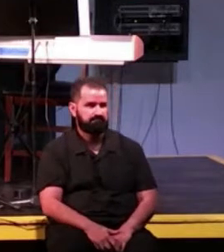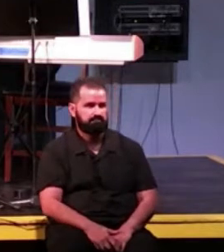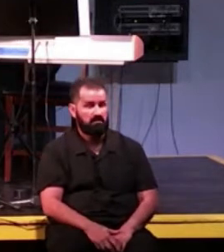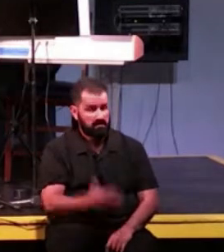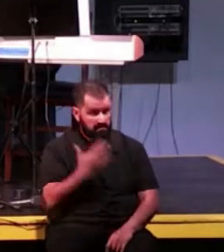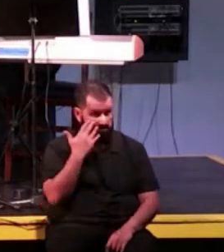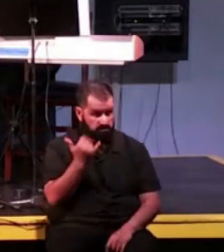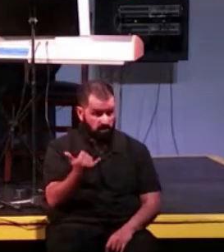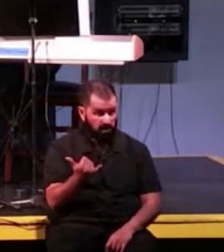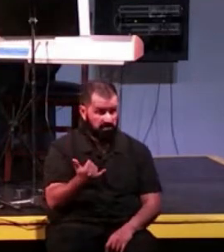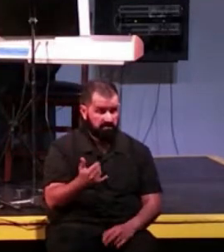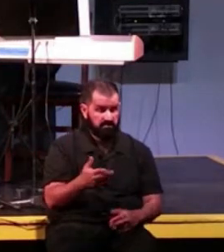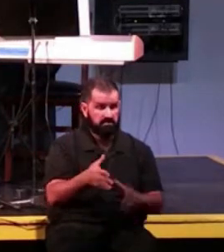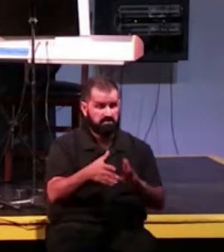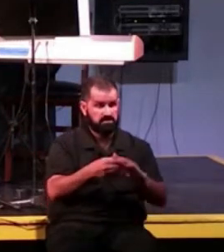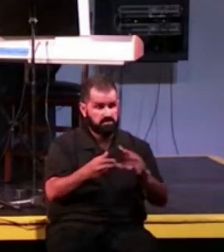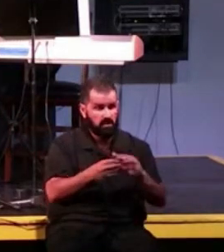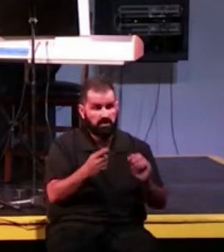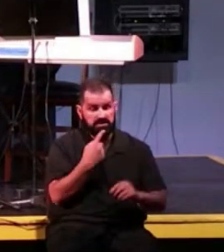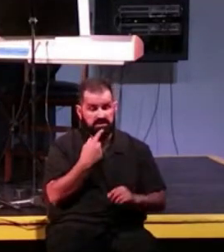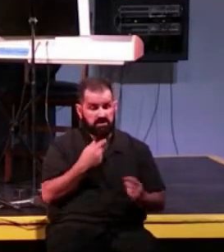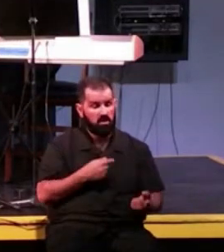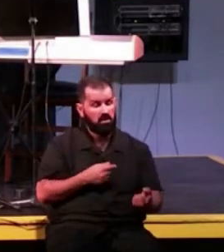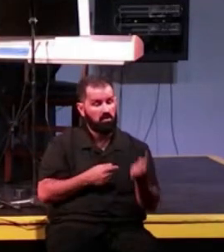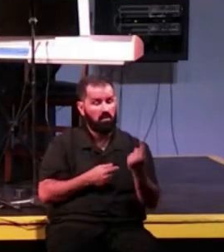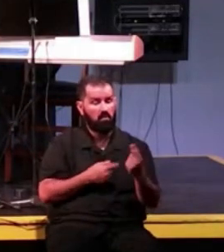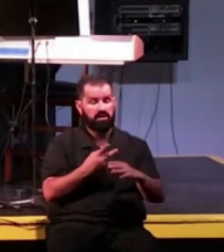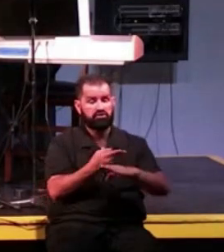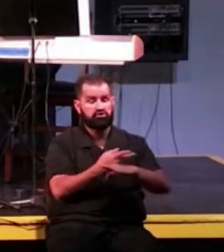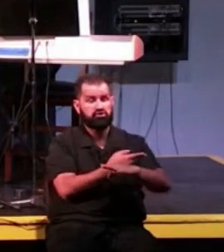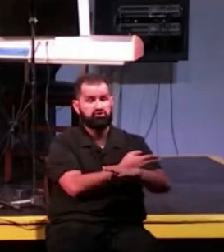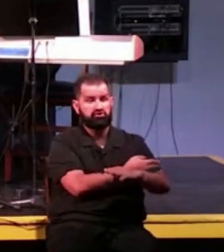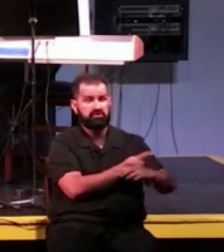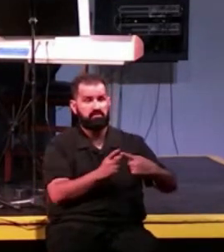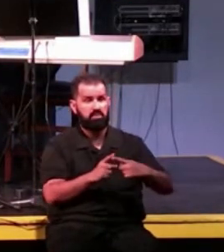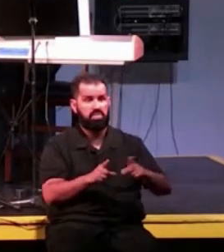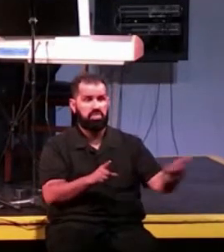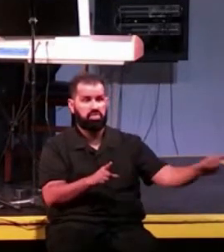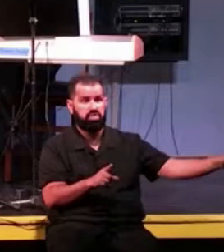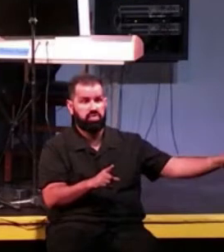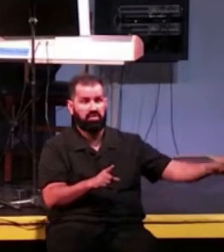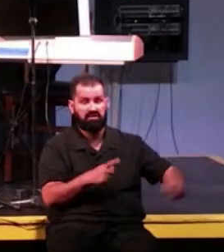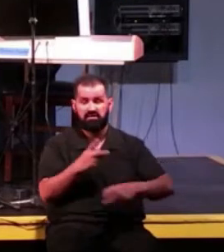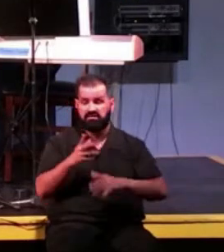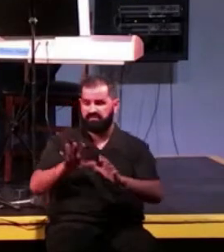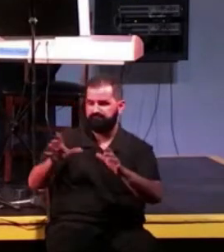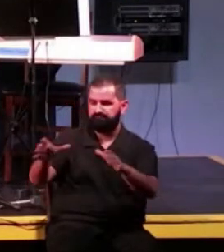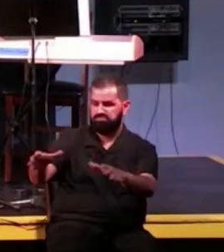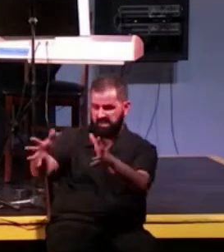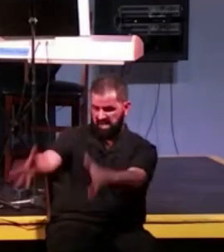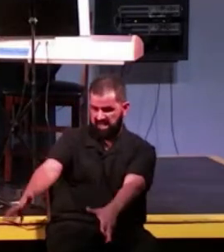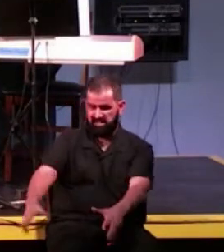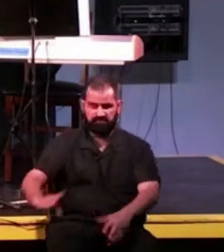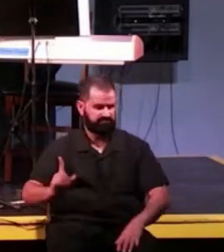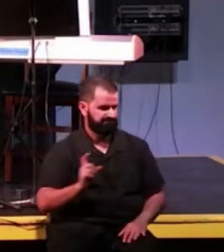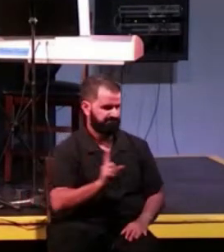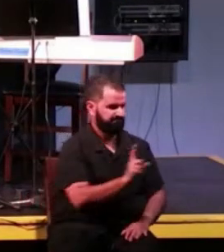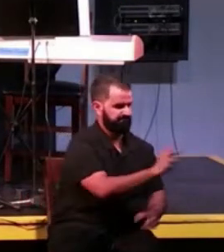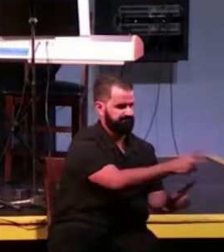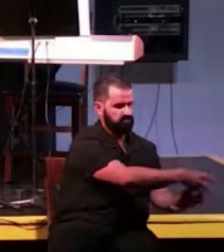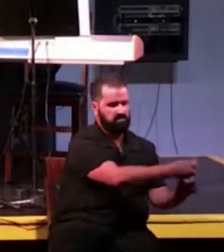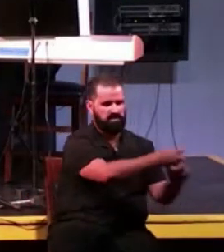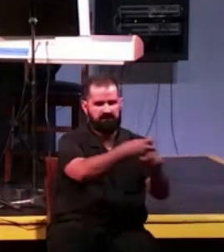That's why when the Bible says when one sheep wanders, the shepherd leaves the 99 and goes after the one.